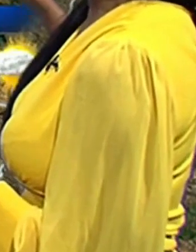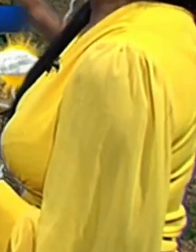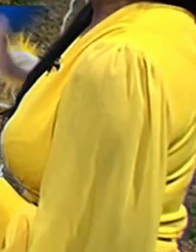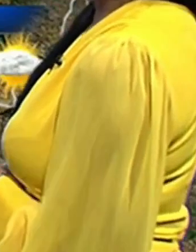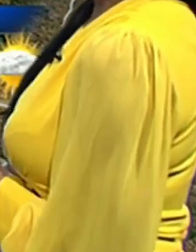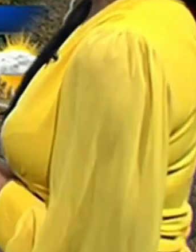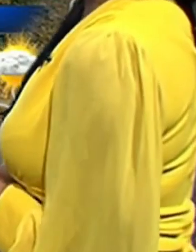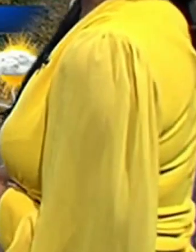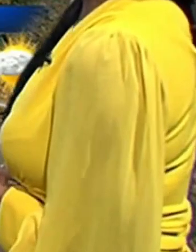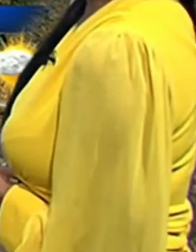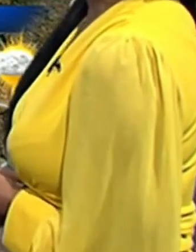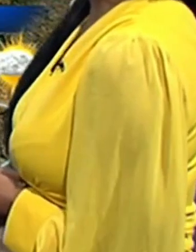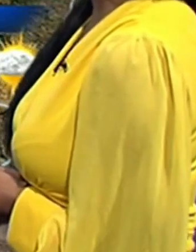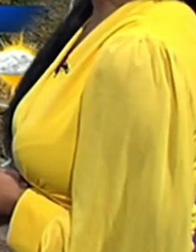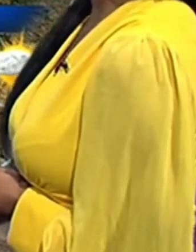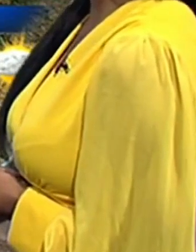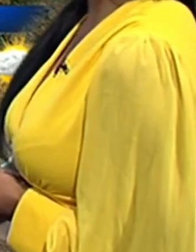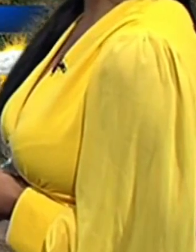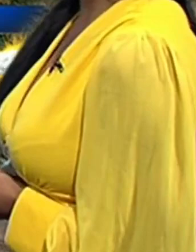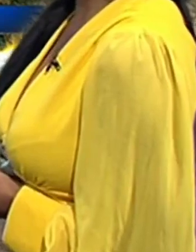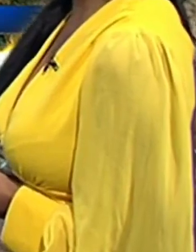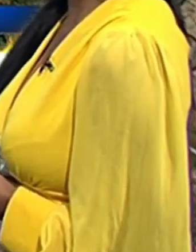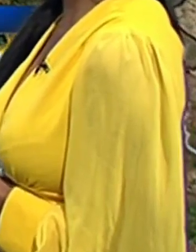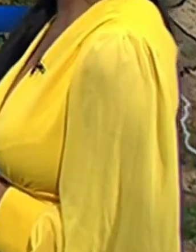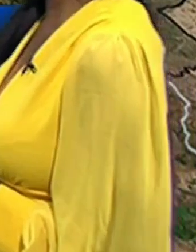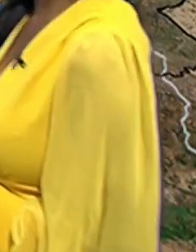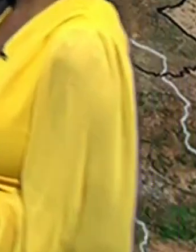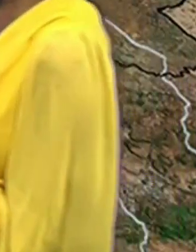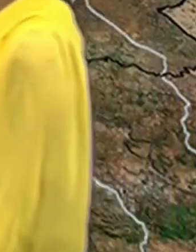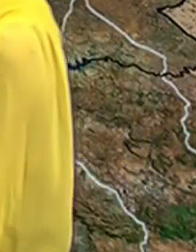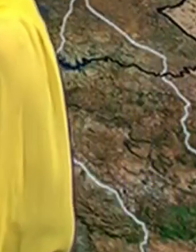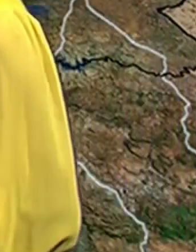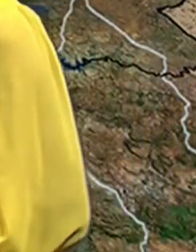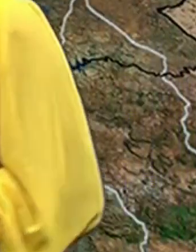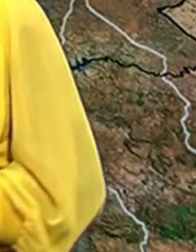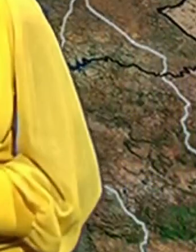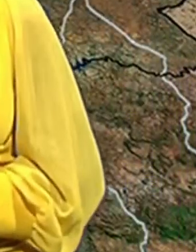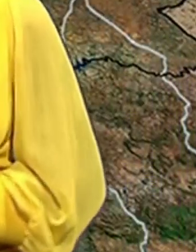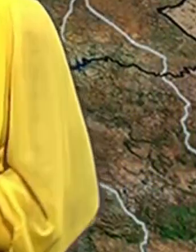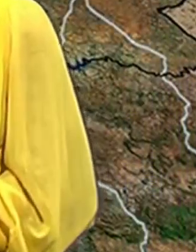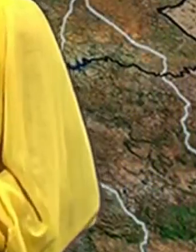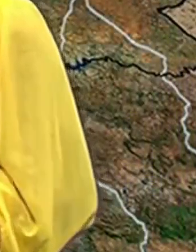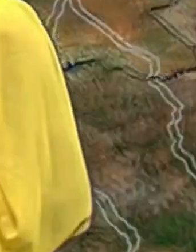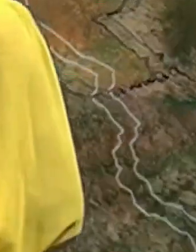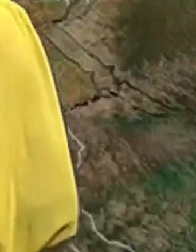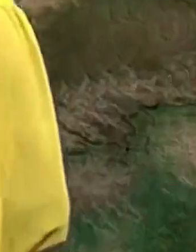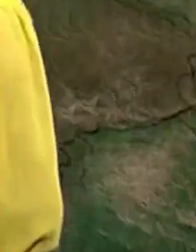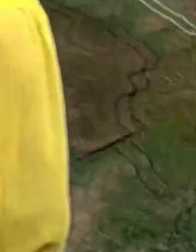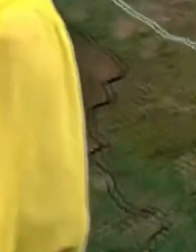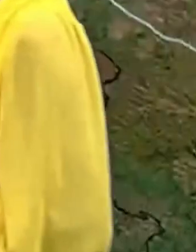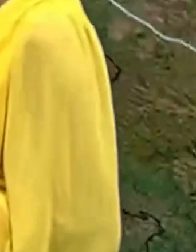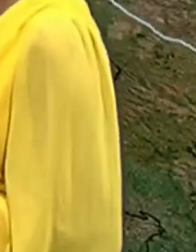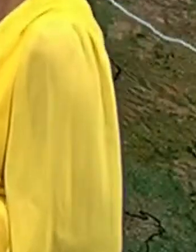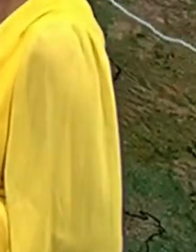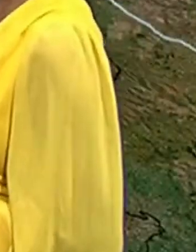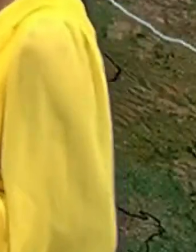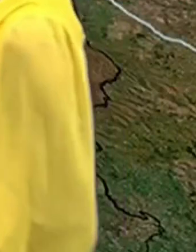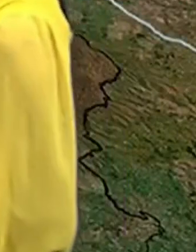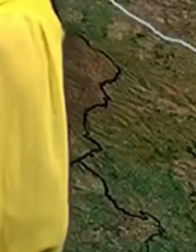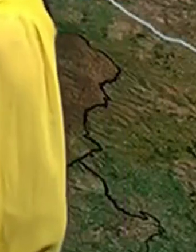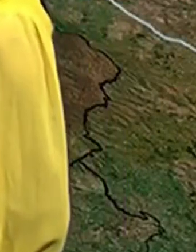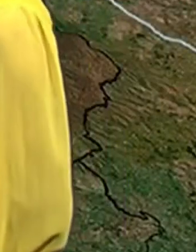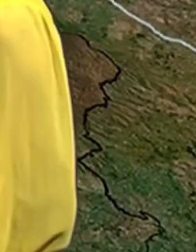province Kimberley ka digata di le 15 go ya go di le 33 Carnarvon ka digata di le 18 go ya go di le 34 Free State